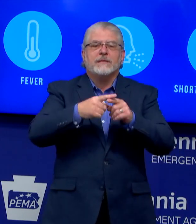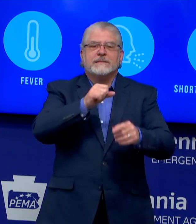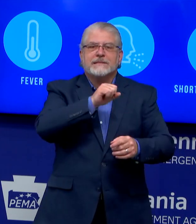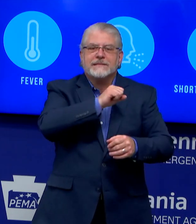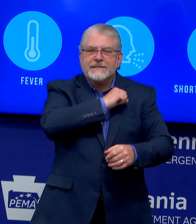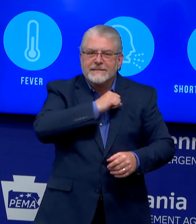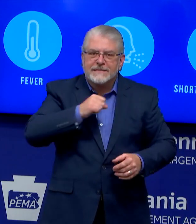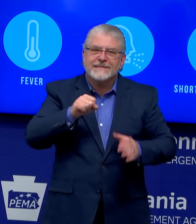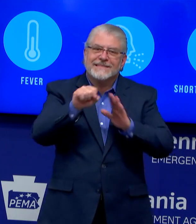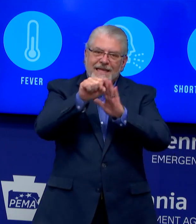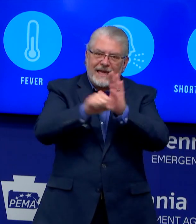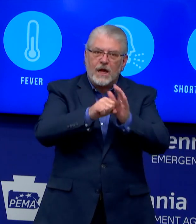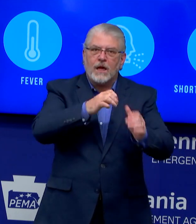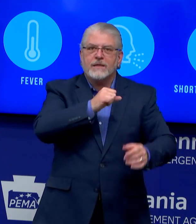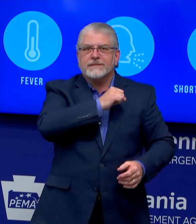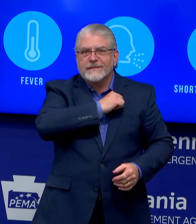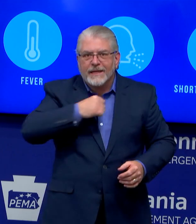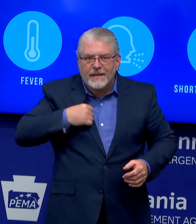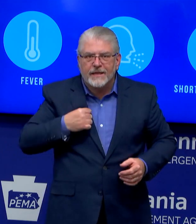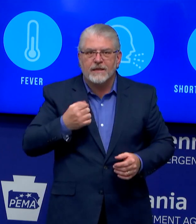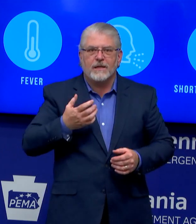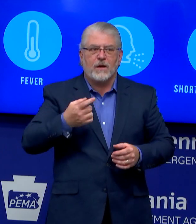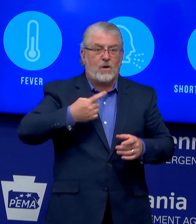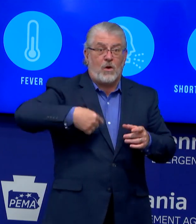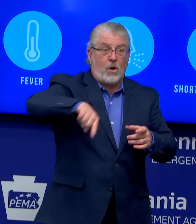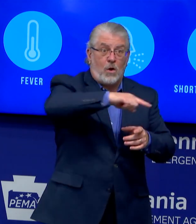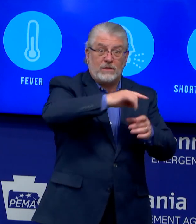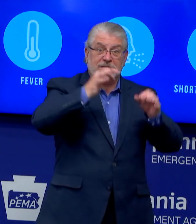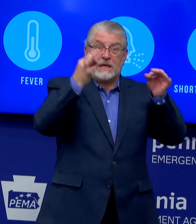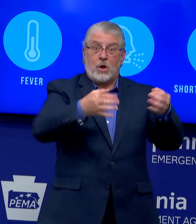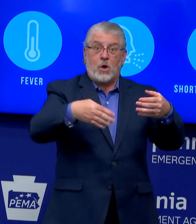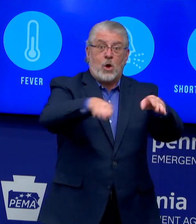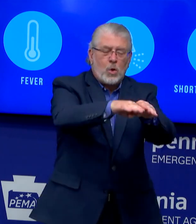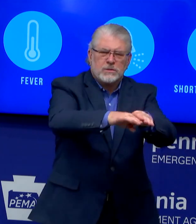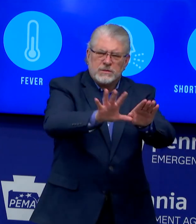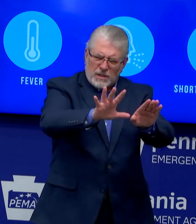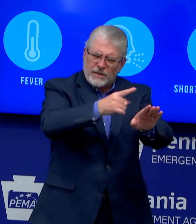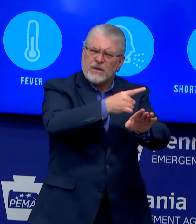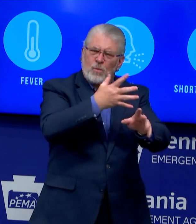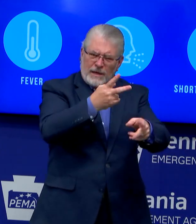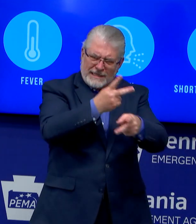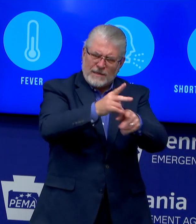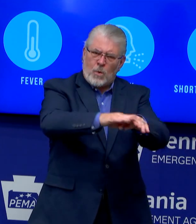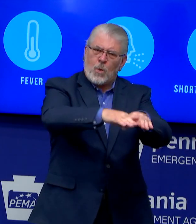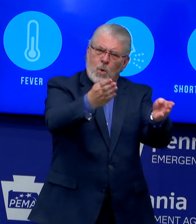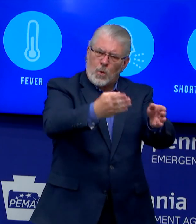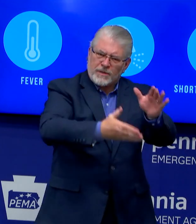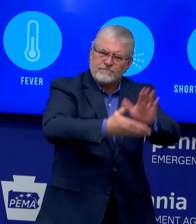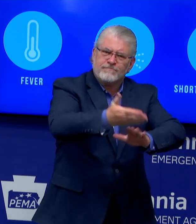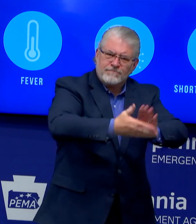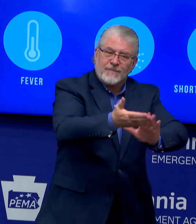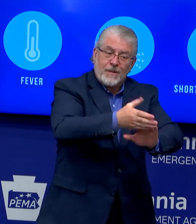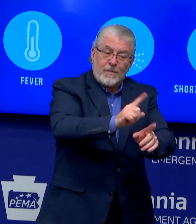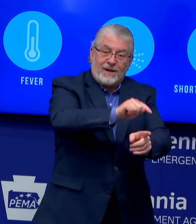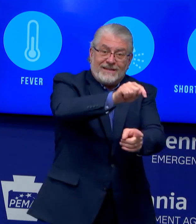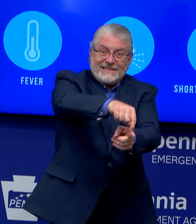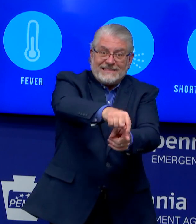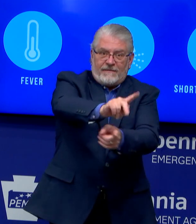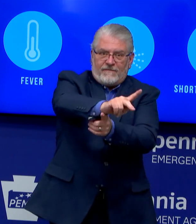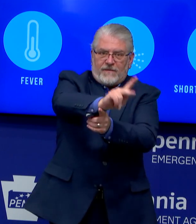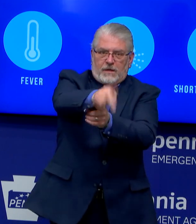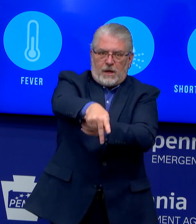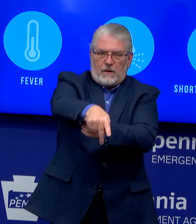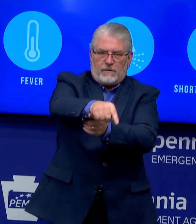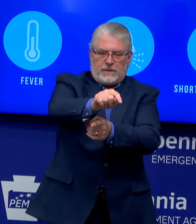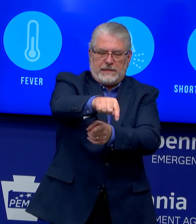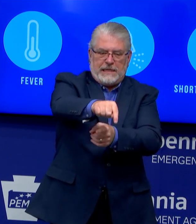federal government reversed its decision, and they are going to be able to keep sites open. Now, Philadelphia has decided that they don't need that mass testing